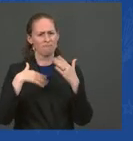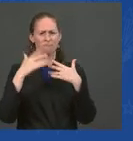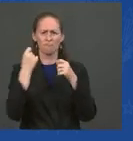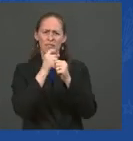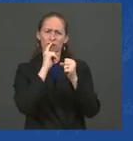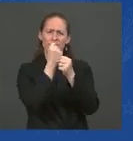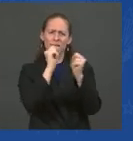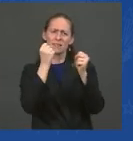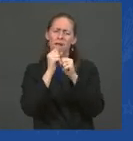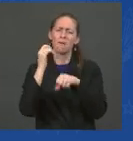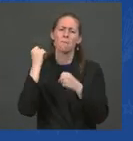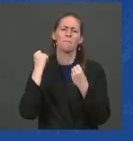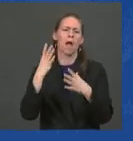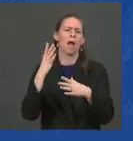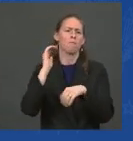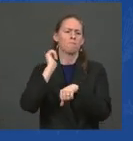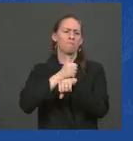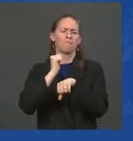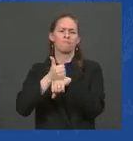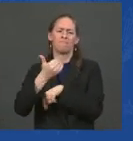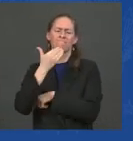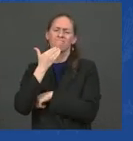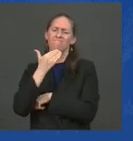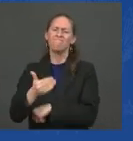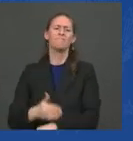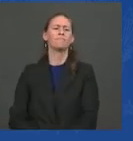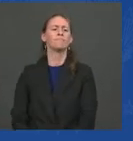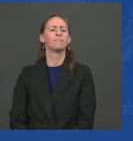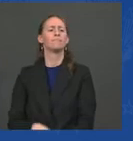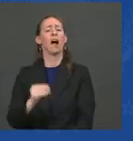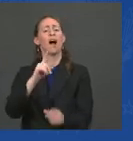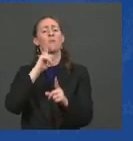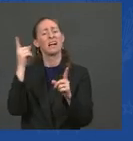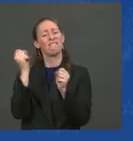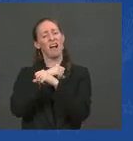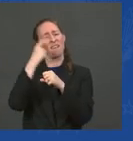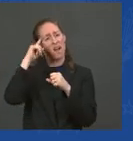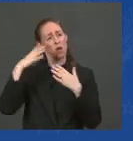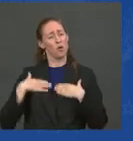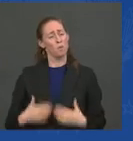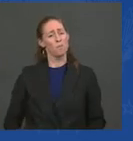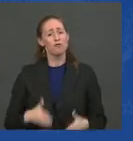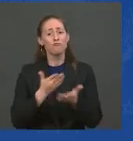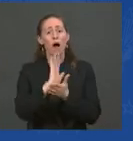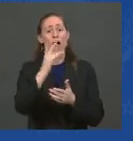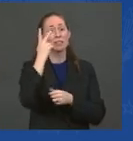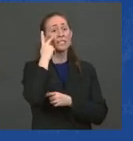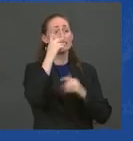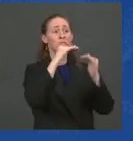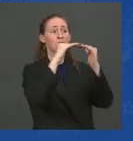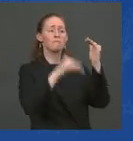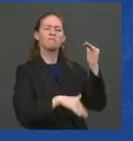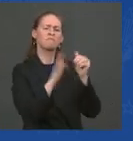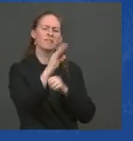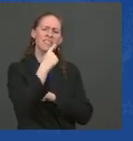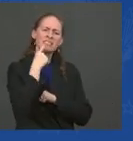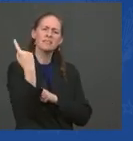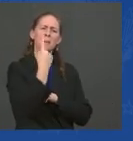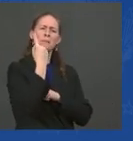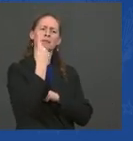fighting always for human rights and democracy against the forces of oppression and injustice. He passed that passion on to his